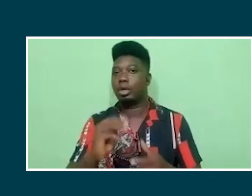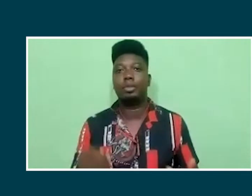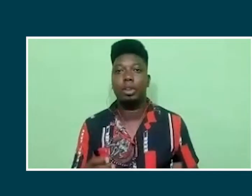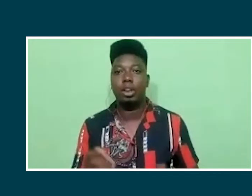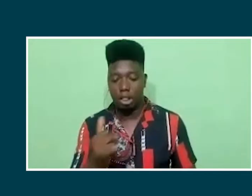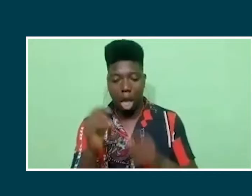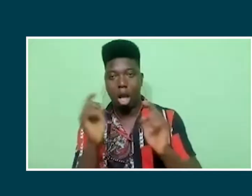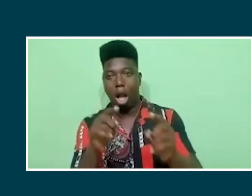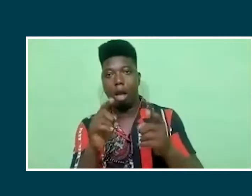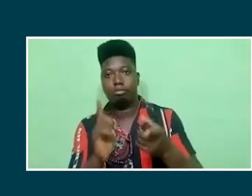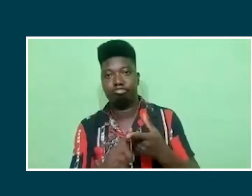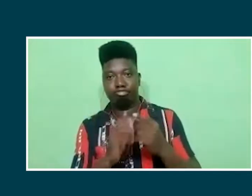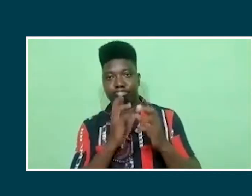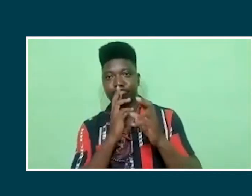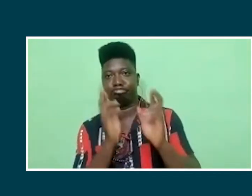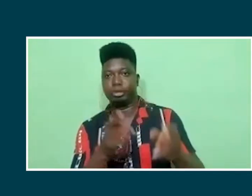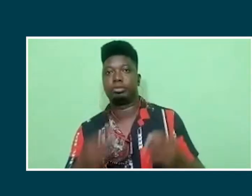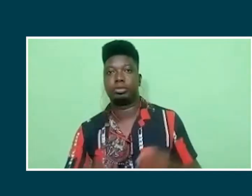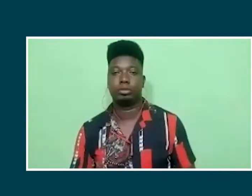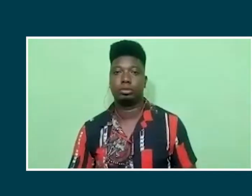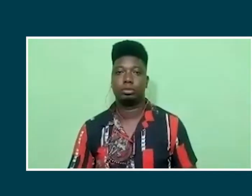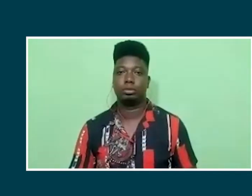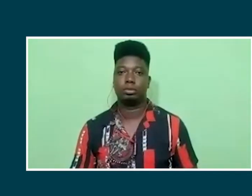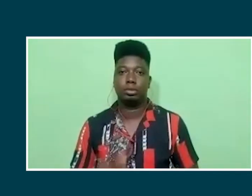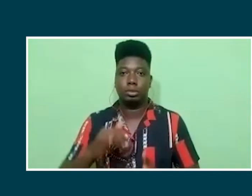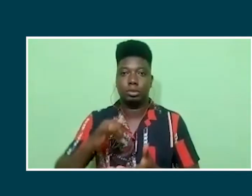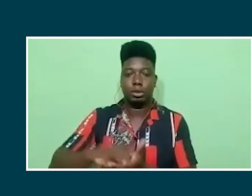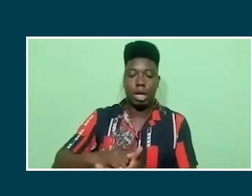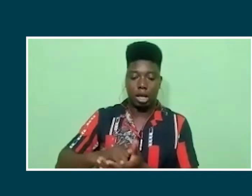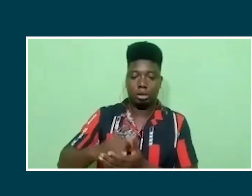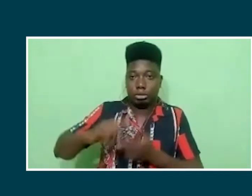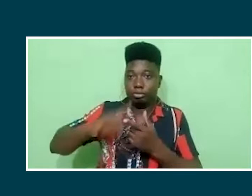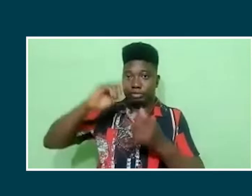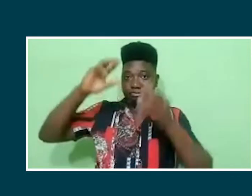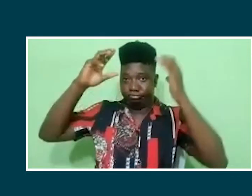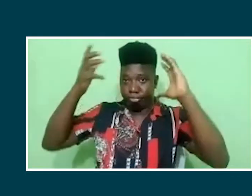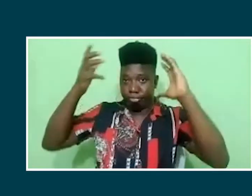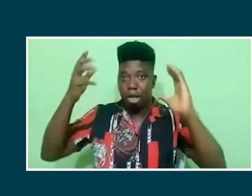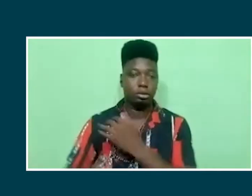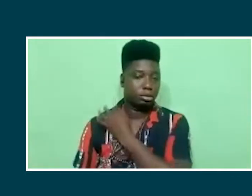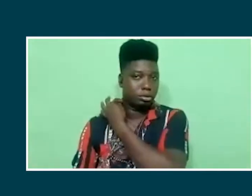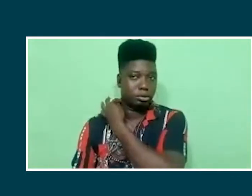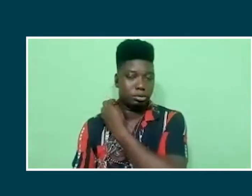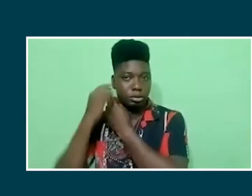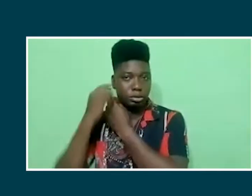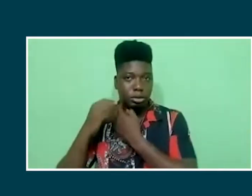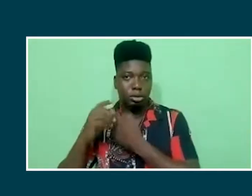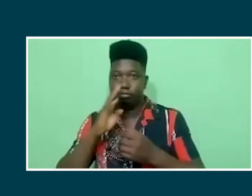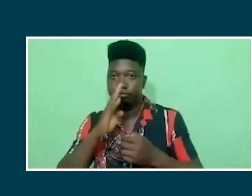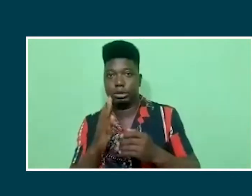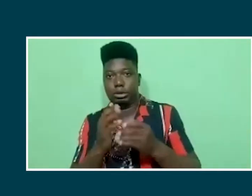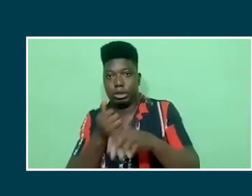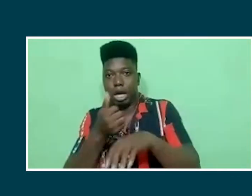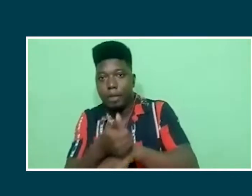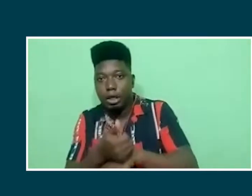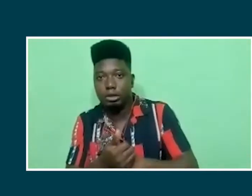certain different ways. Others tend to be violent. Others tend to be abusive. Others tend to be